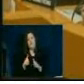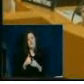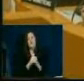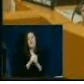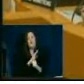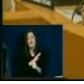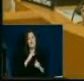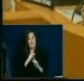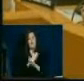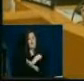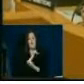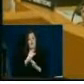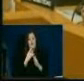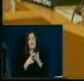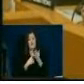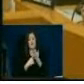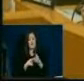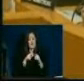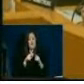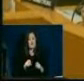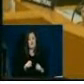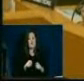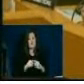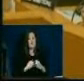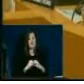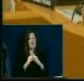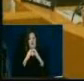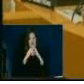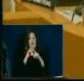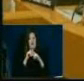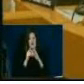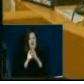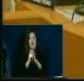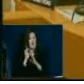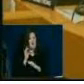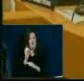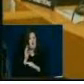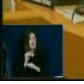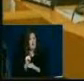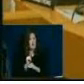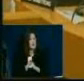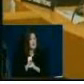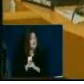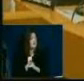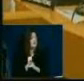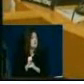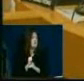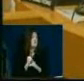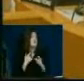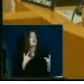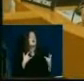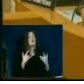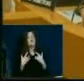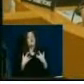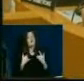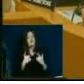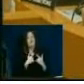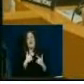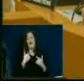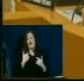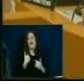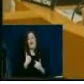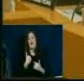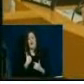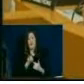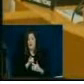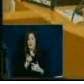that, we had discussions during its formation about legal form. The concerns that we have, and there are several,